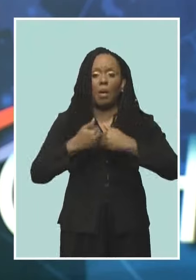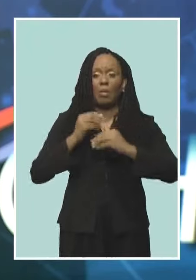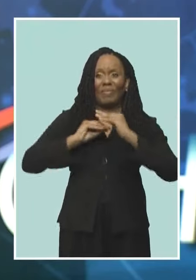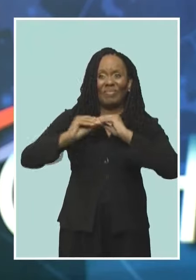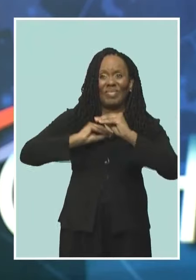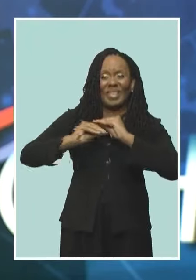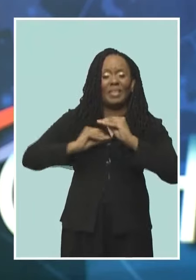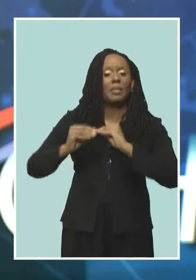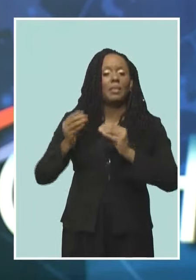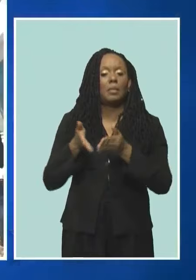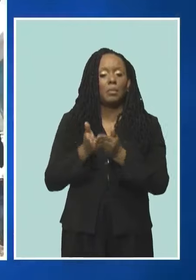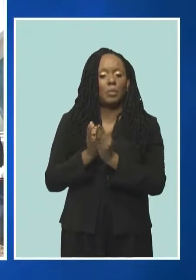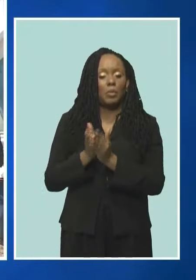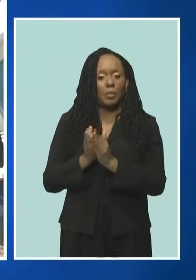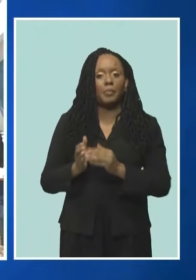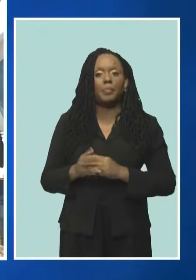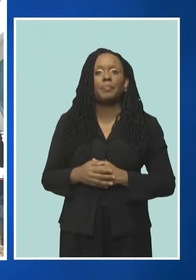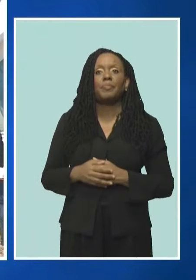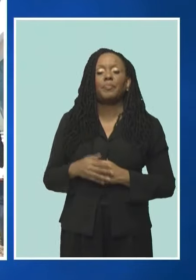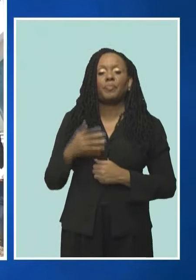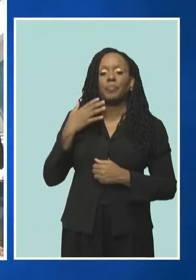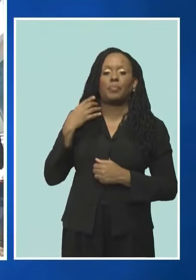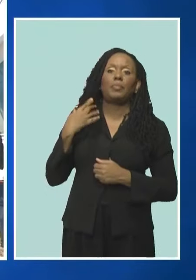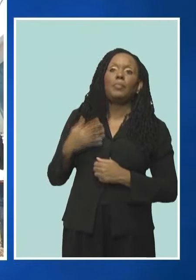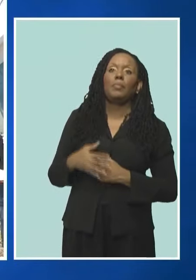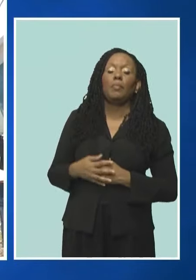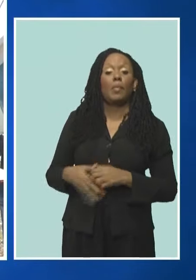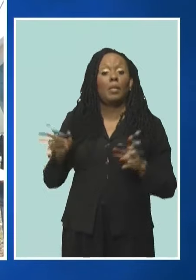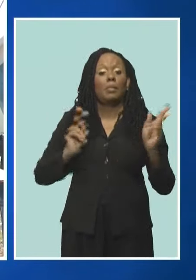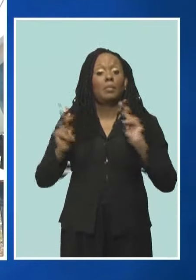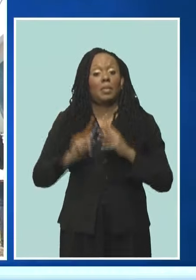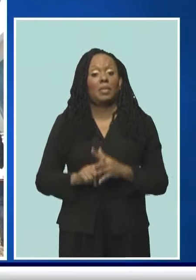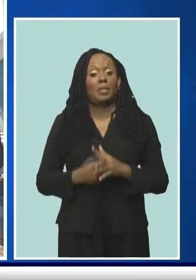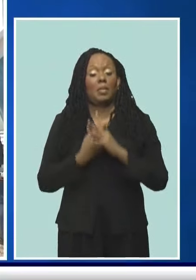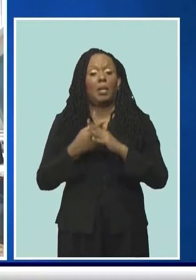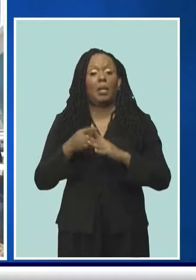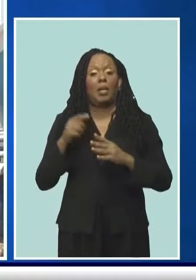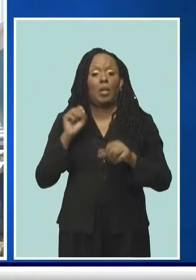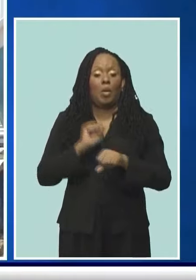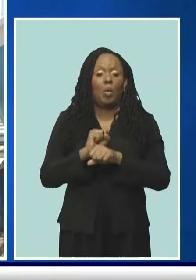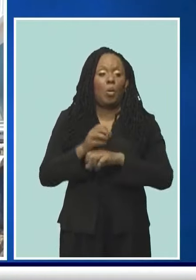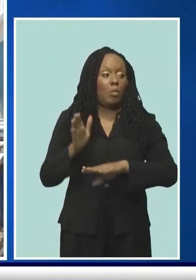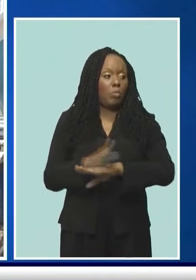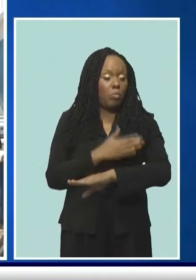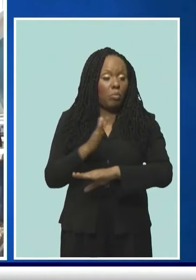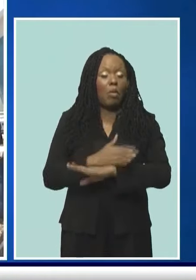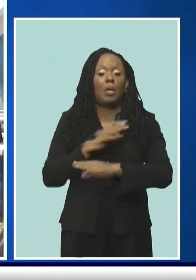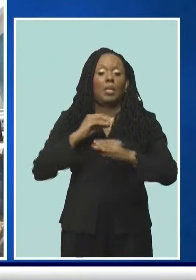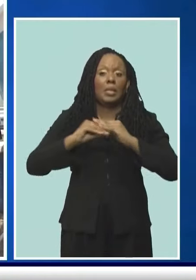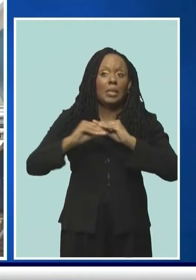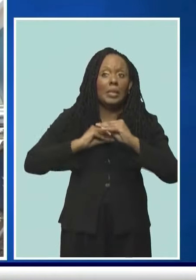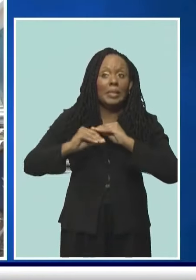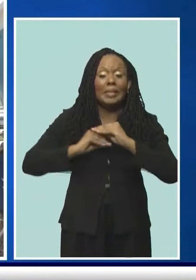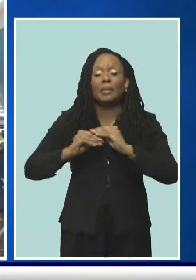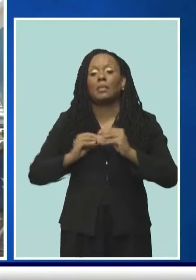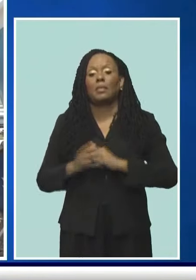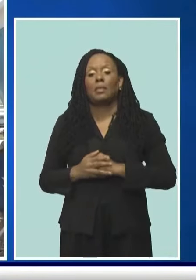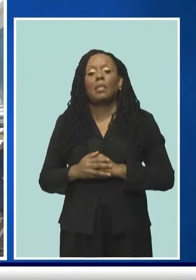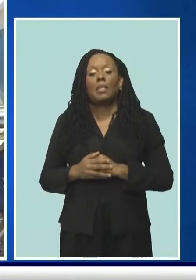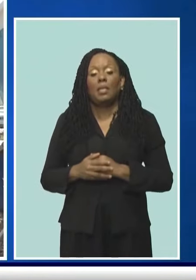report. Boat repairs have begun in earnest, and it will take technicians until the end of the year to